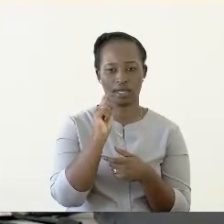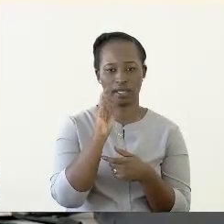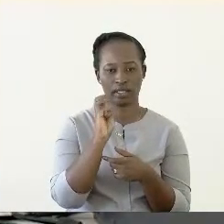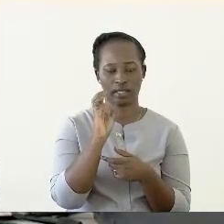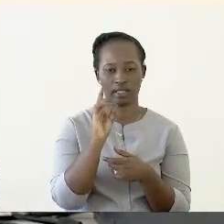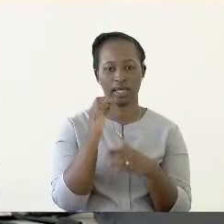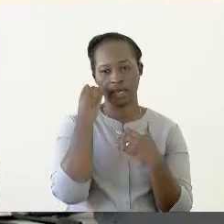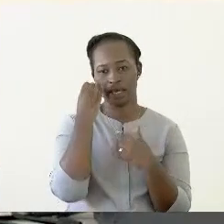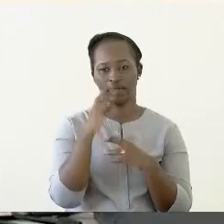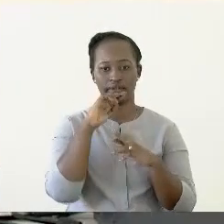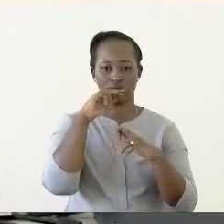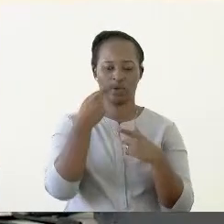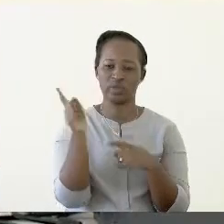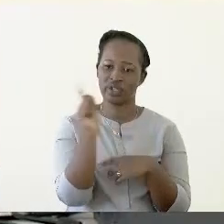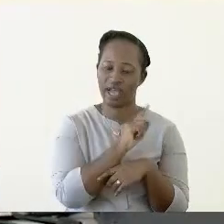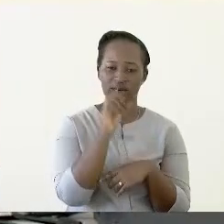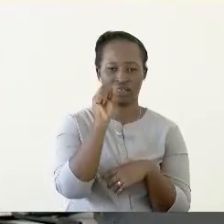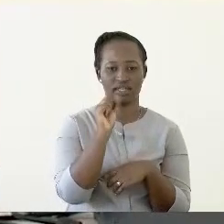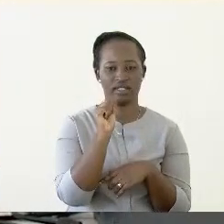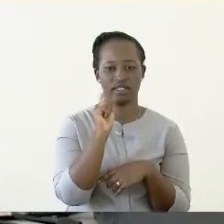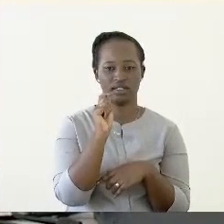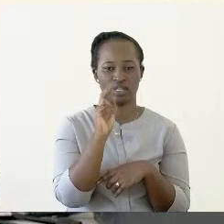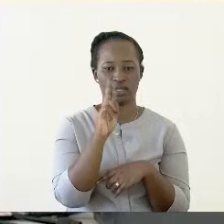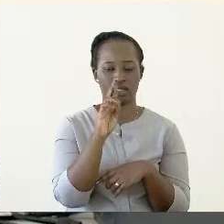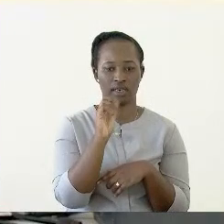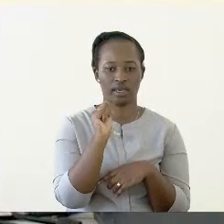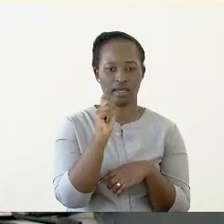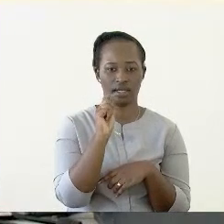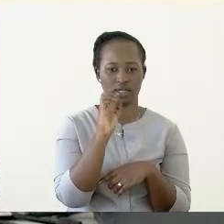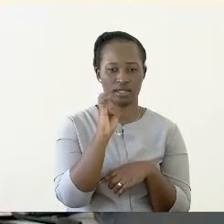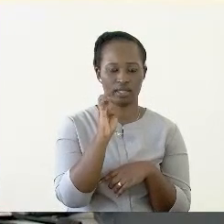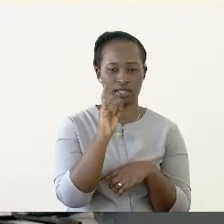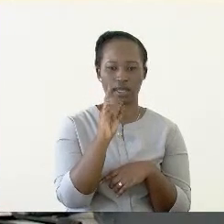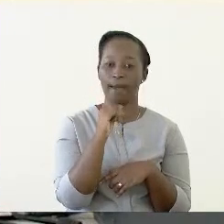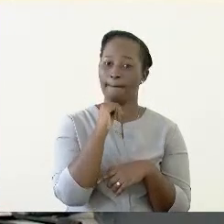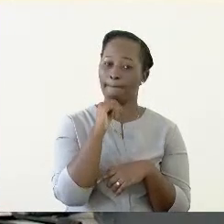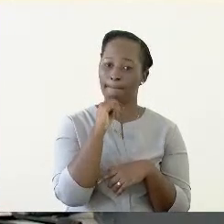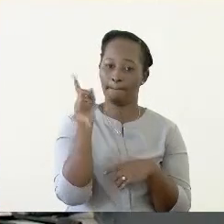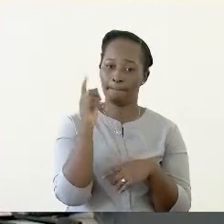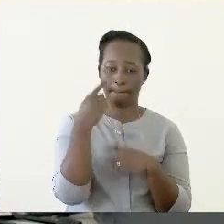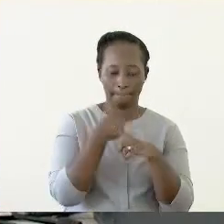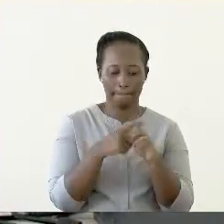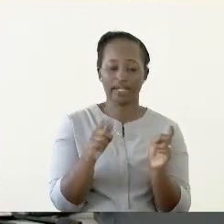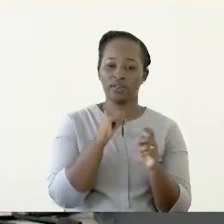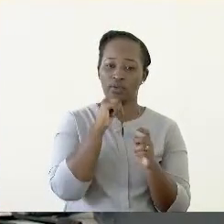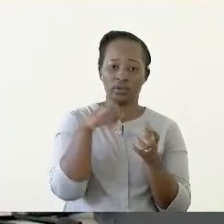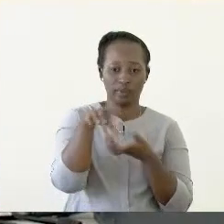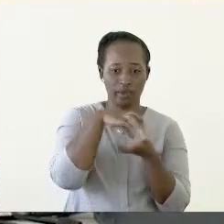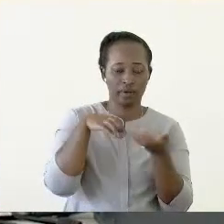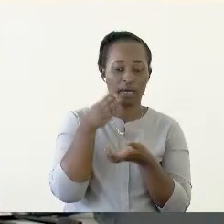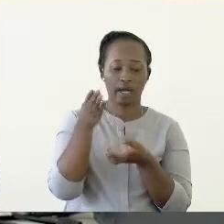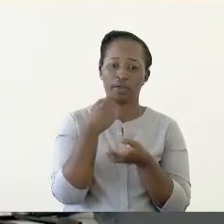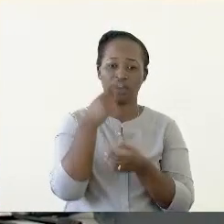solution is unsaturated? But then don't be confused. Here they are saying